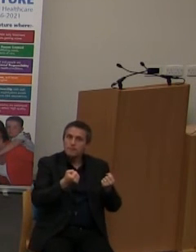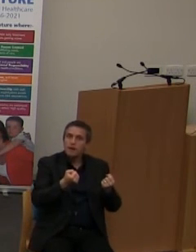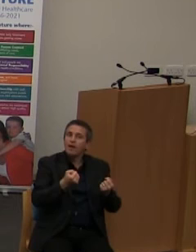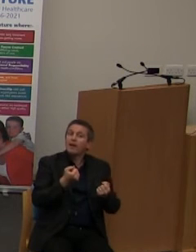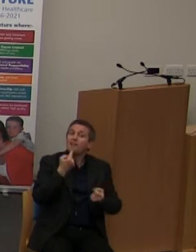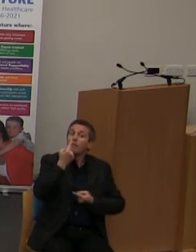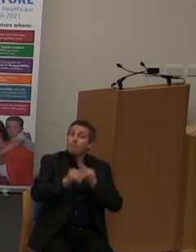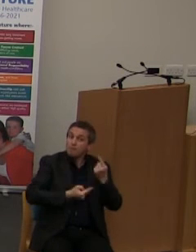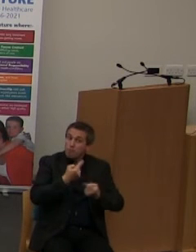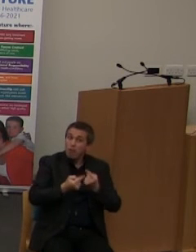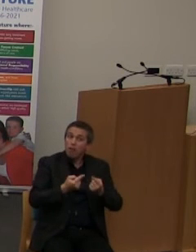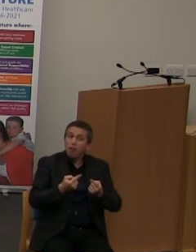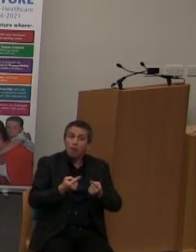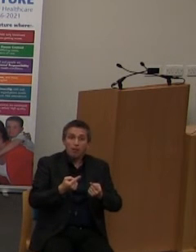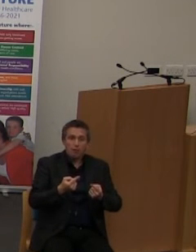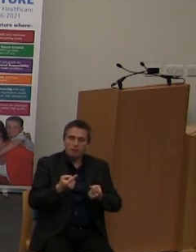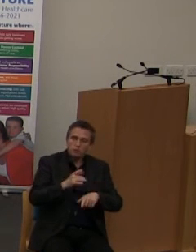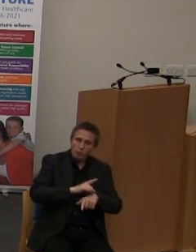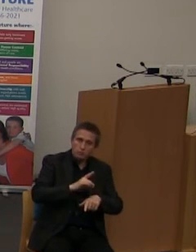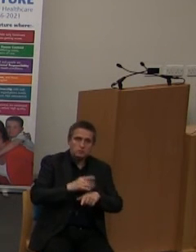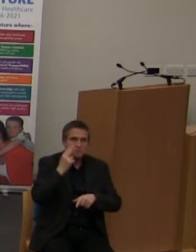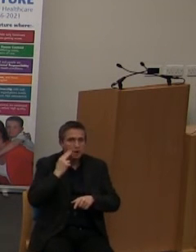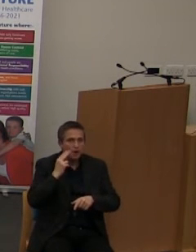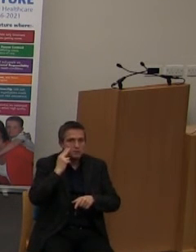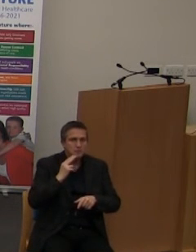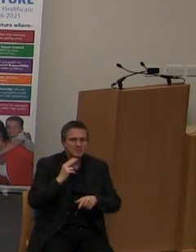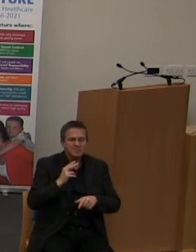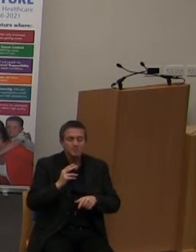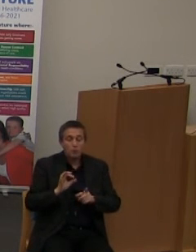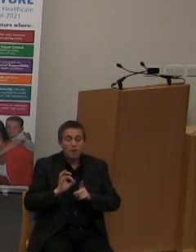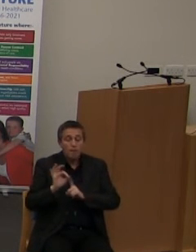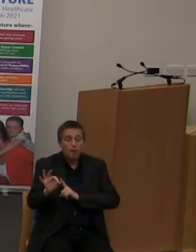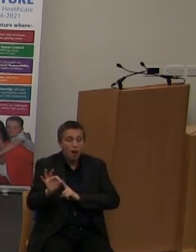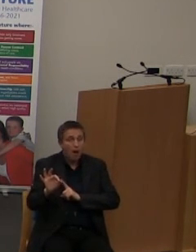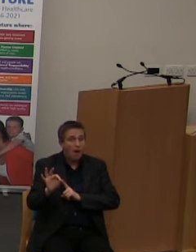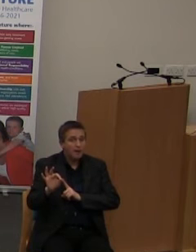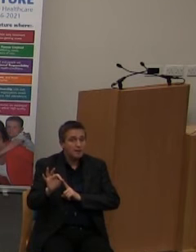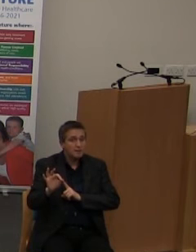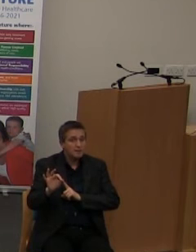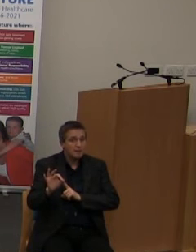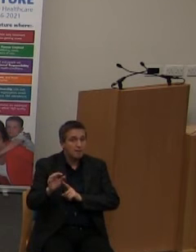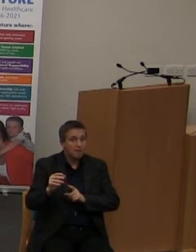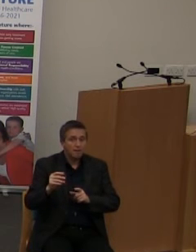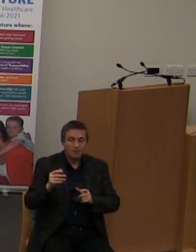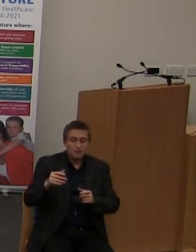to advance their profession will go to these hospitals where they're going to get a